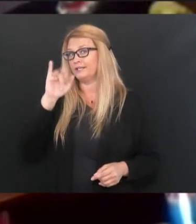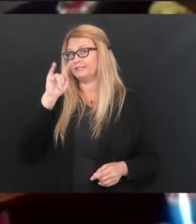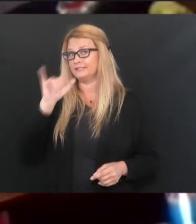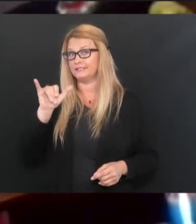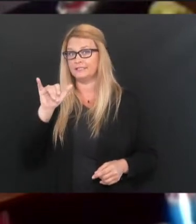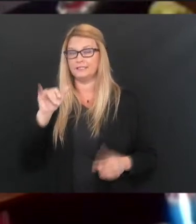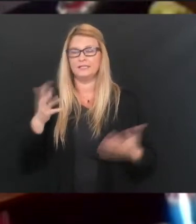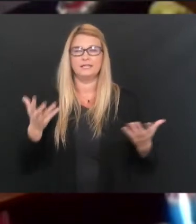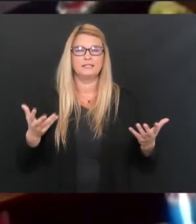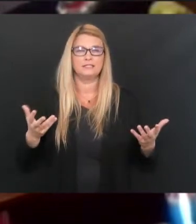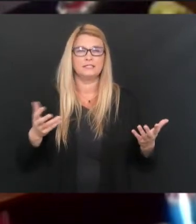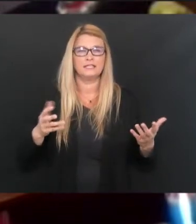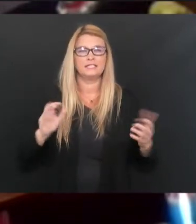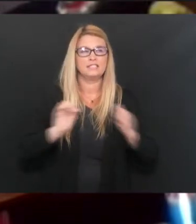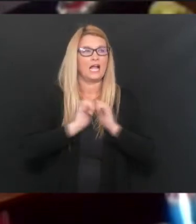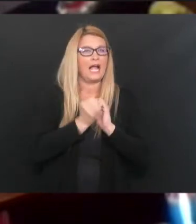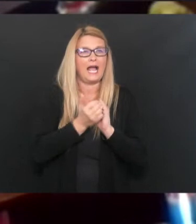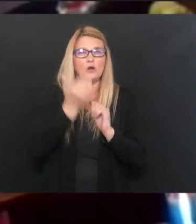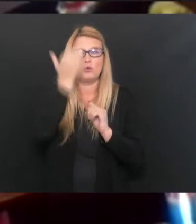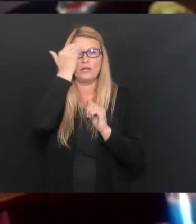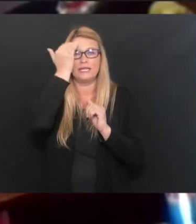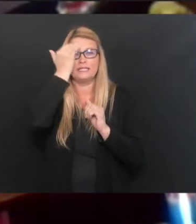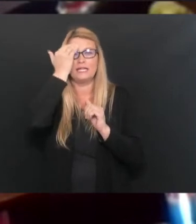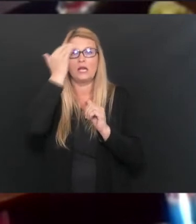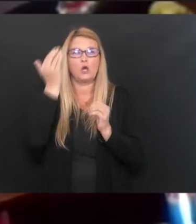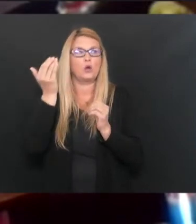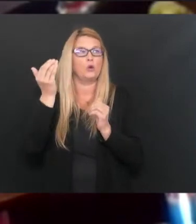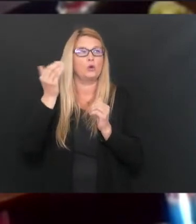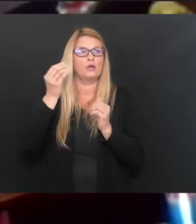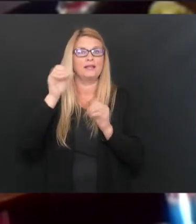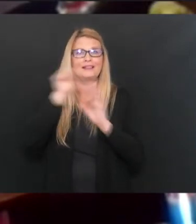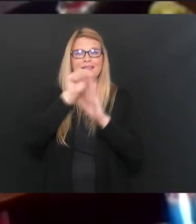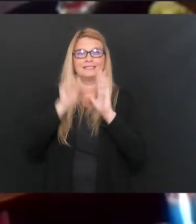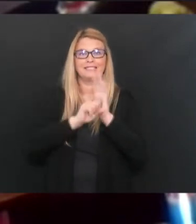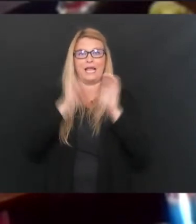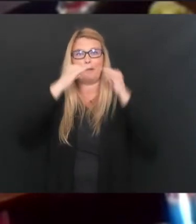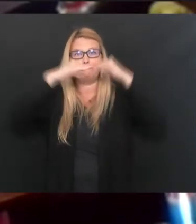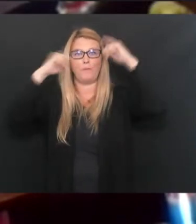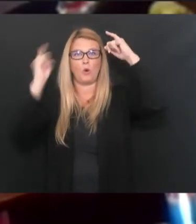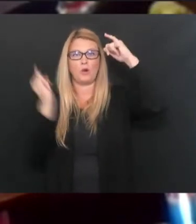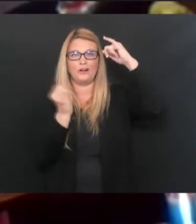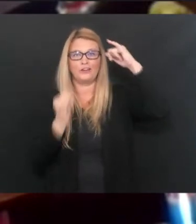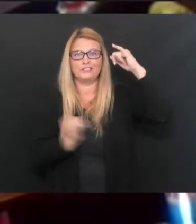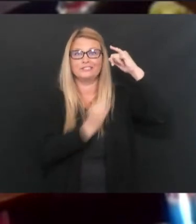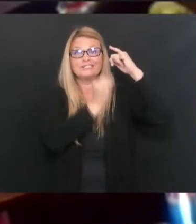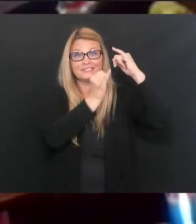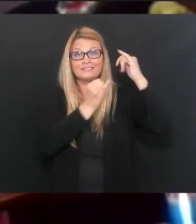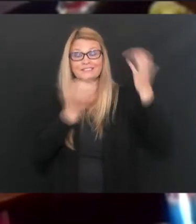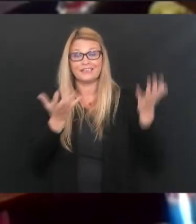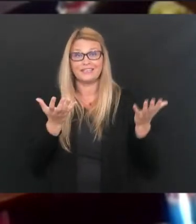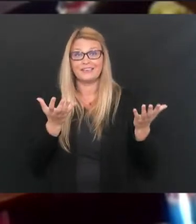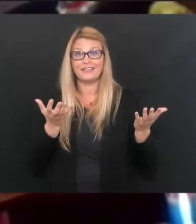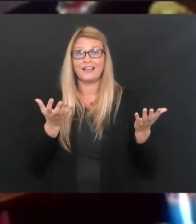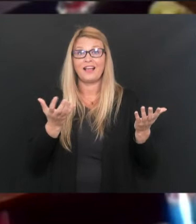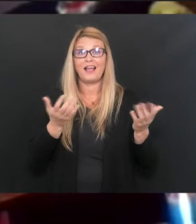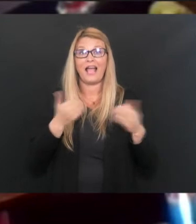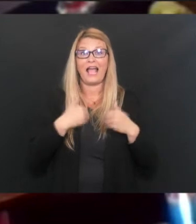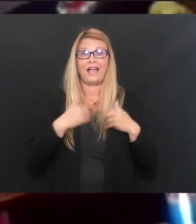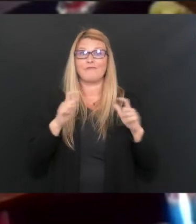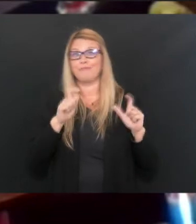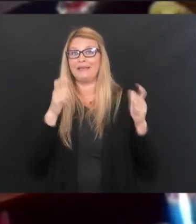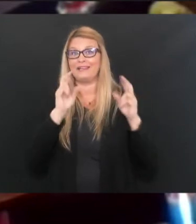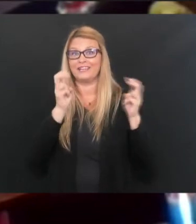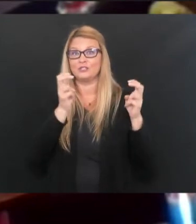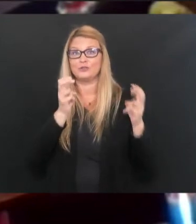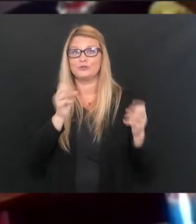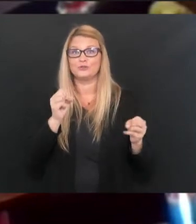We know that state borders are kind of porous legal fictions. And so when we're thinking about the whole concept